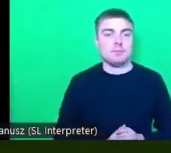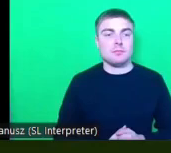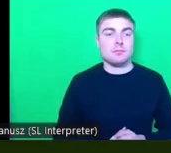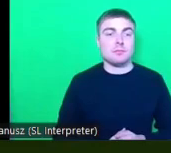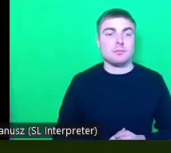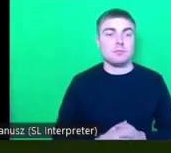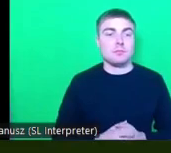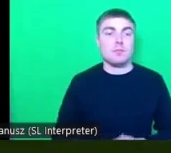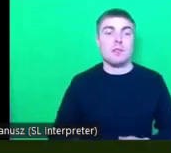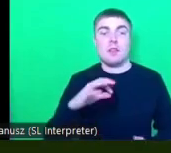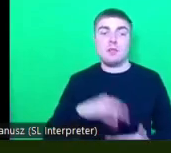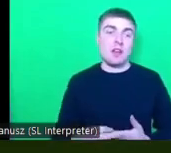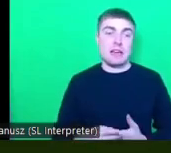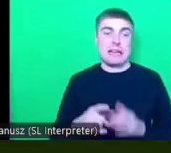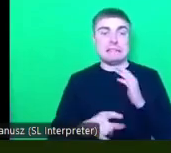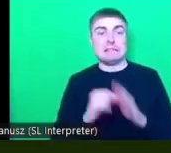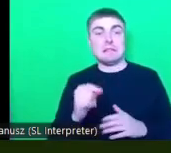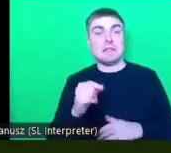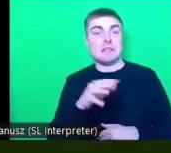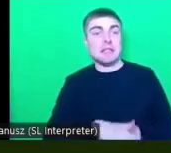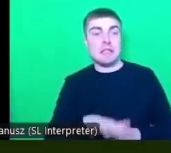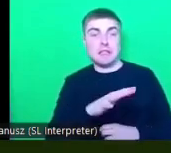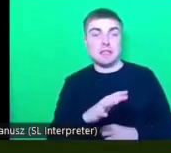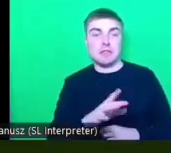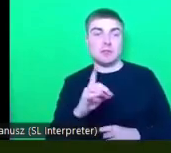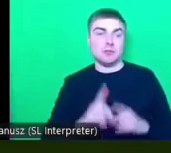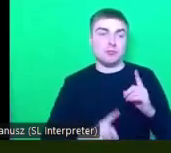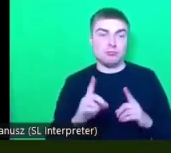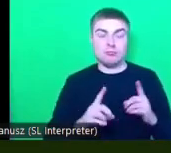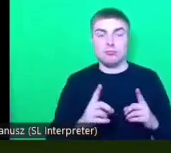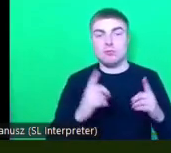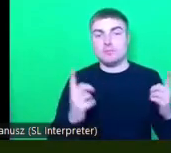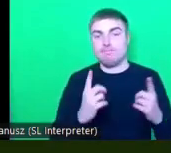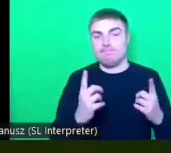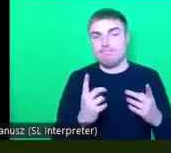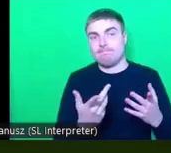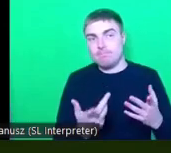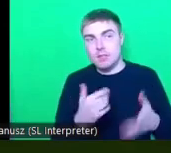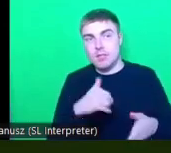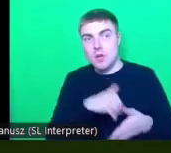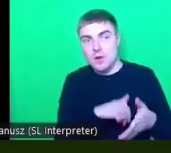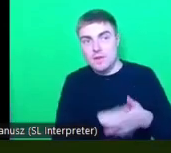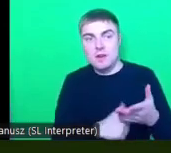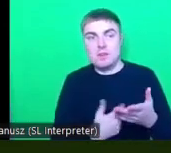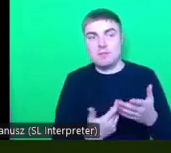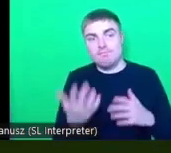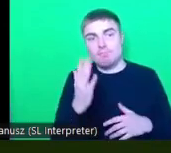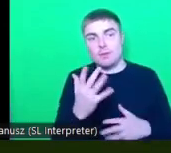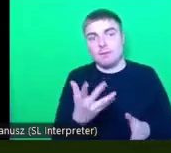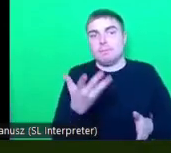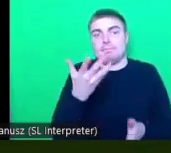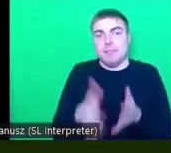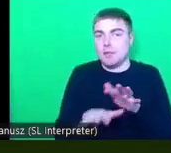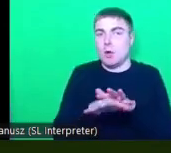cost. So for the larger moose, being in a large group is less costly than, for example,